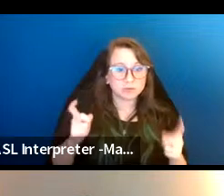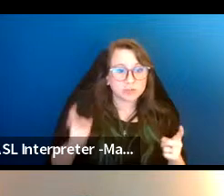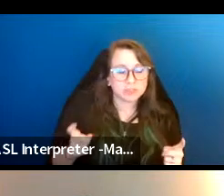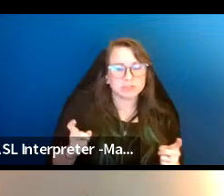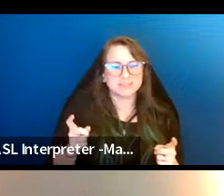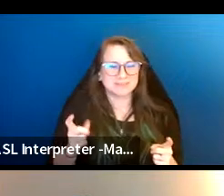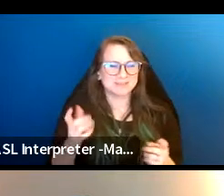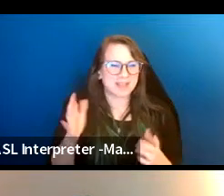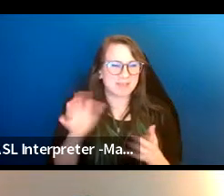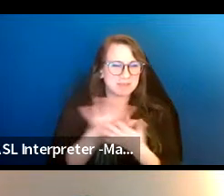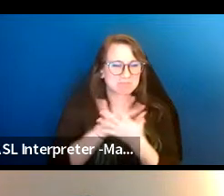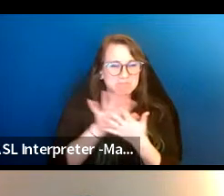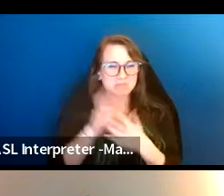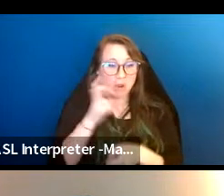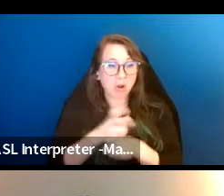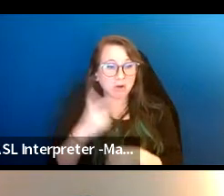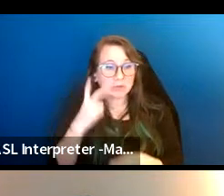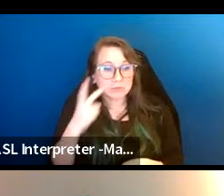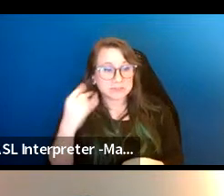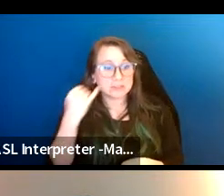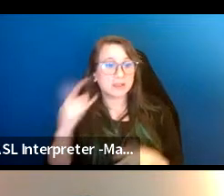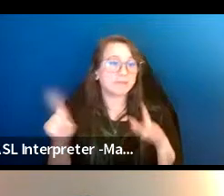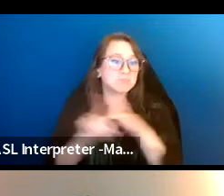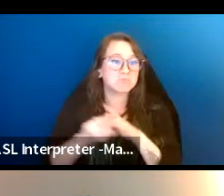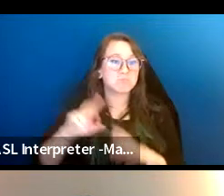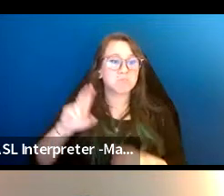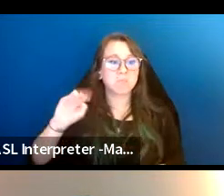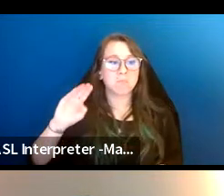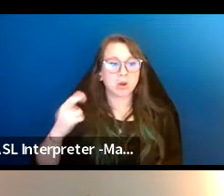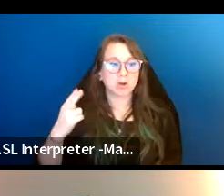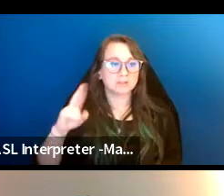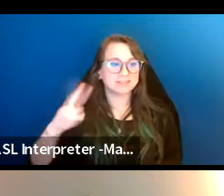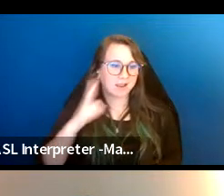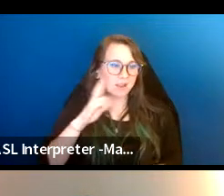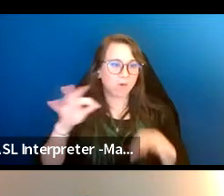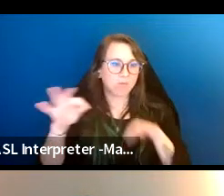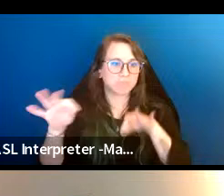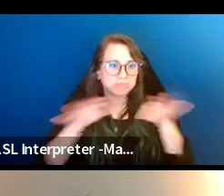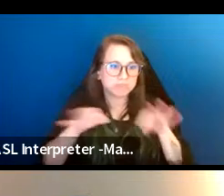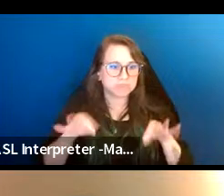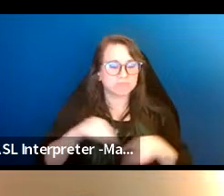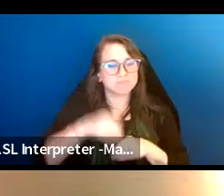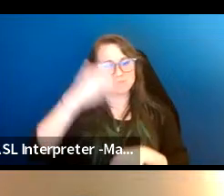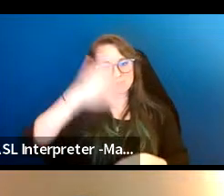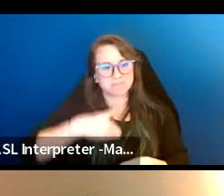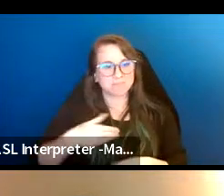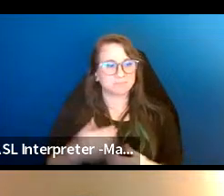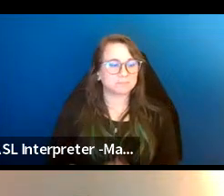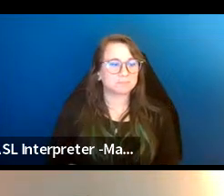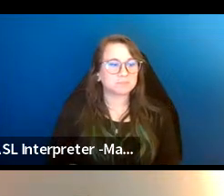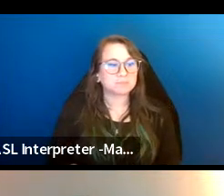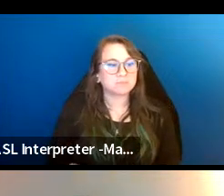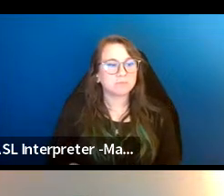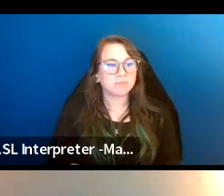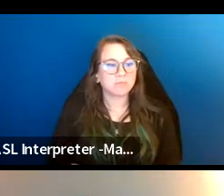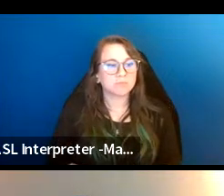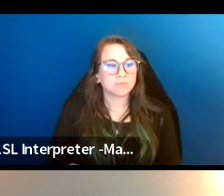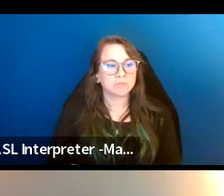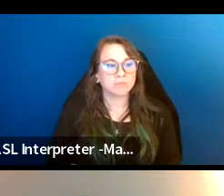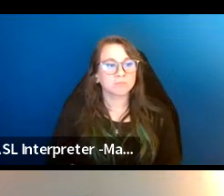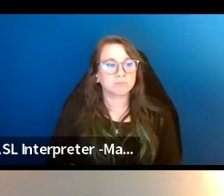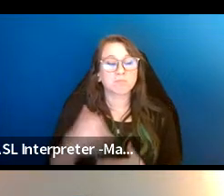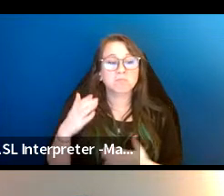hard to read sometimes. So if you come on the 2nd, you'll get explanations in person from DDOT. The other thing I wanted to mention is that